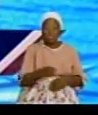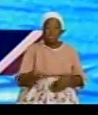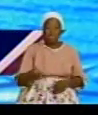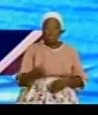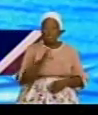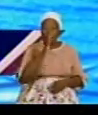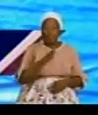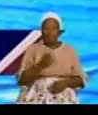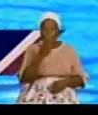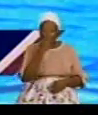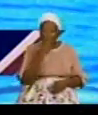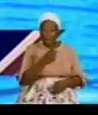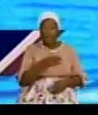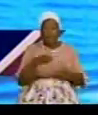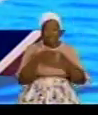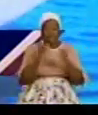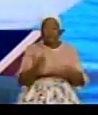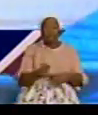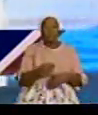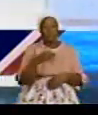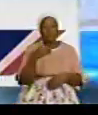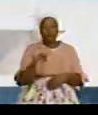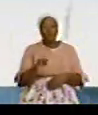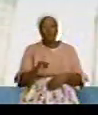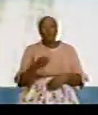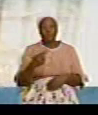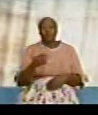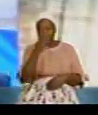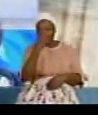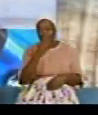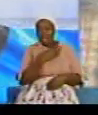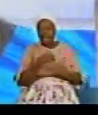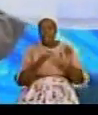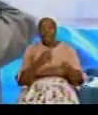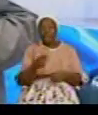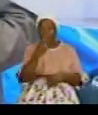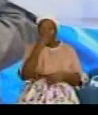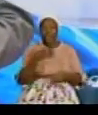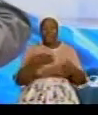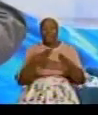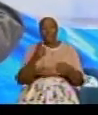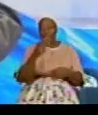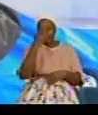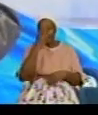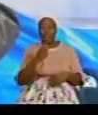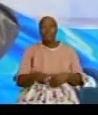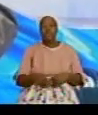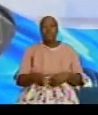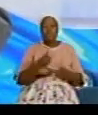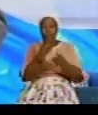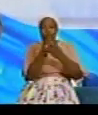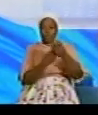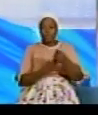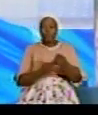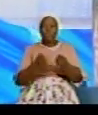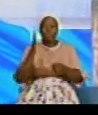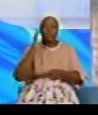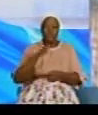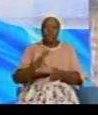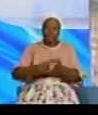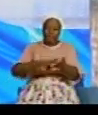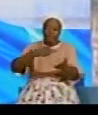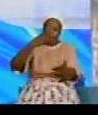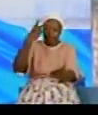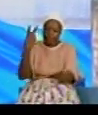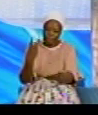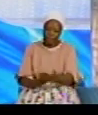blind, both shall fall into the ditch. You understand? I